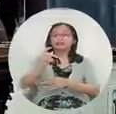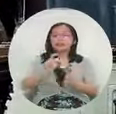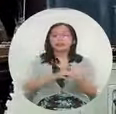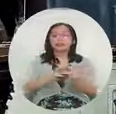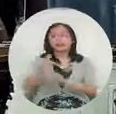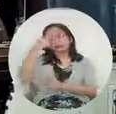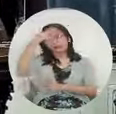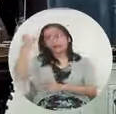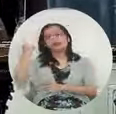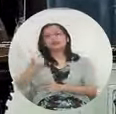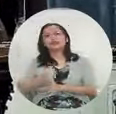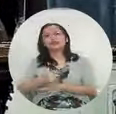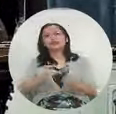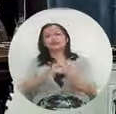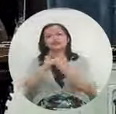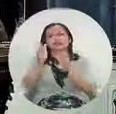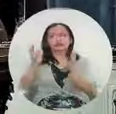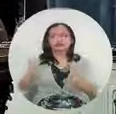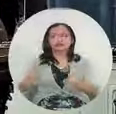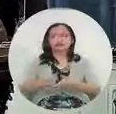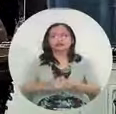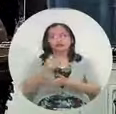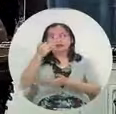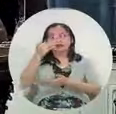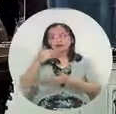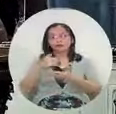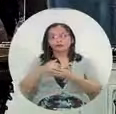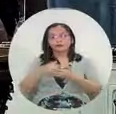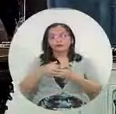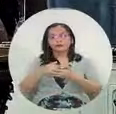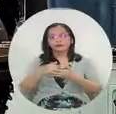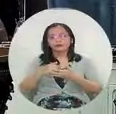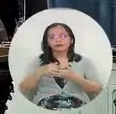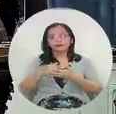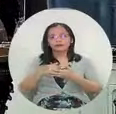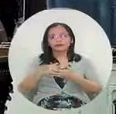Napagayod, wapa maman ang servisyo ang Kristohano to anak magbuwa na.